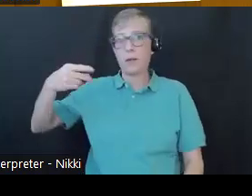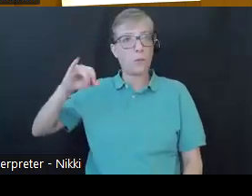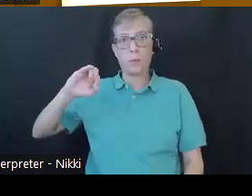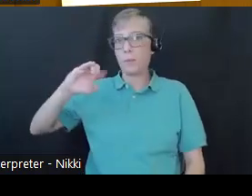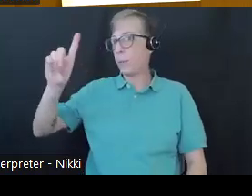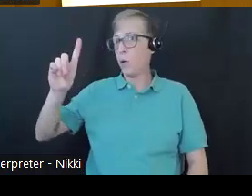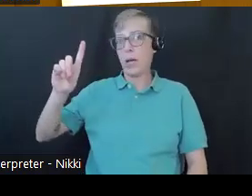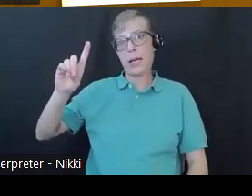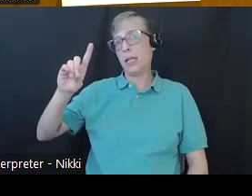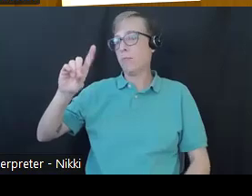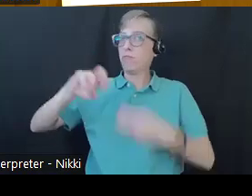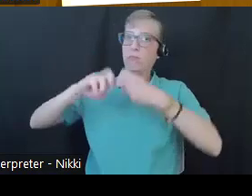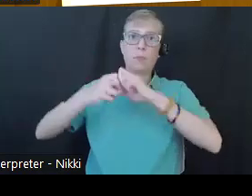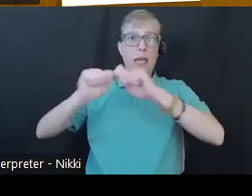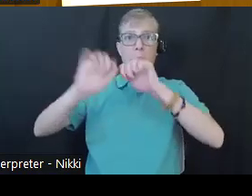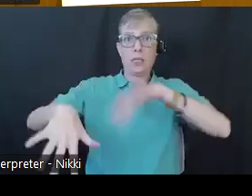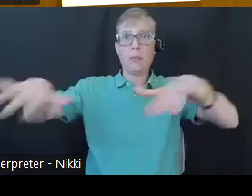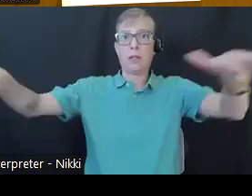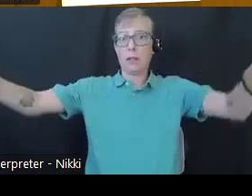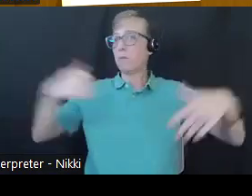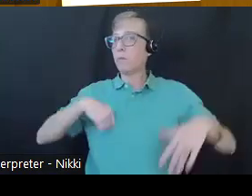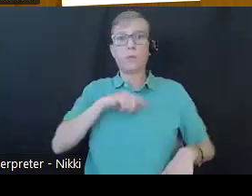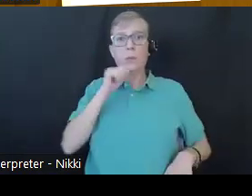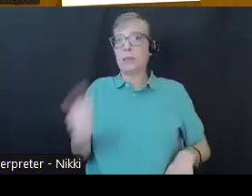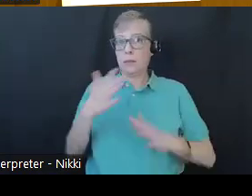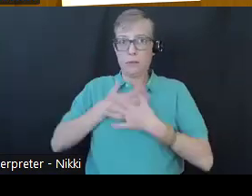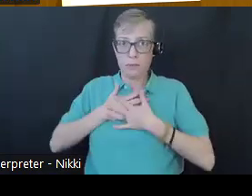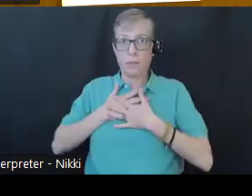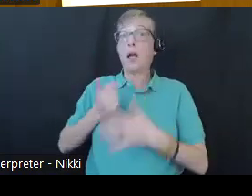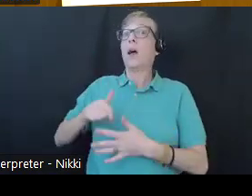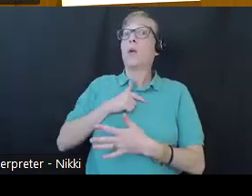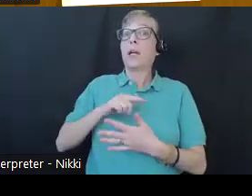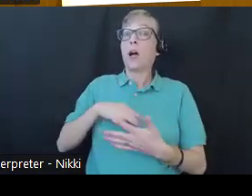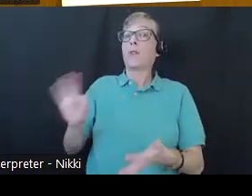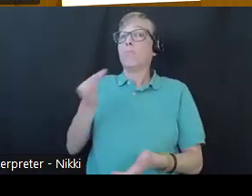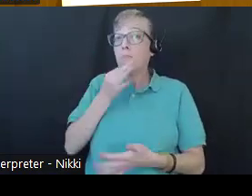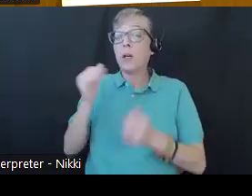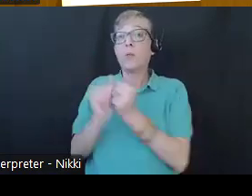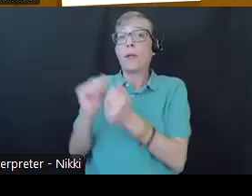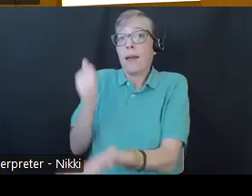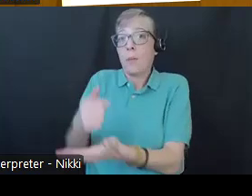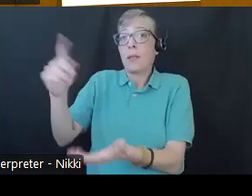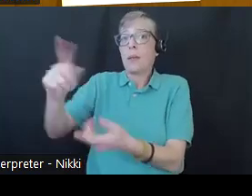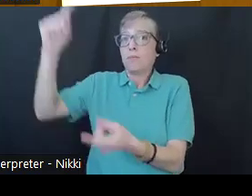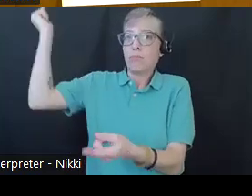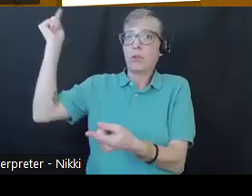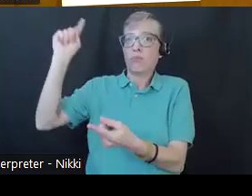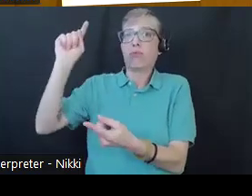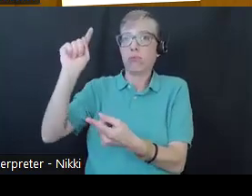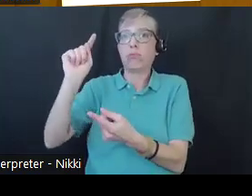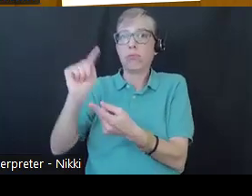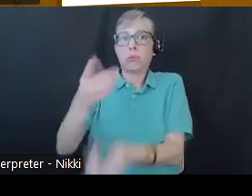people, weaning people off their opioids when they don't need them anymore. It's very well supervised, very carefully done, and I